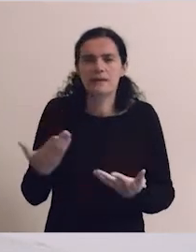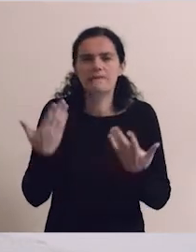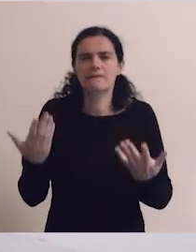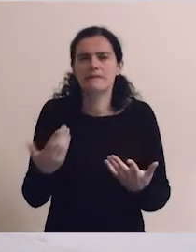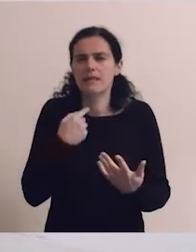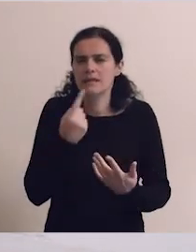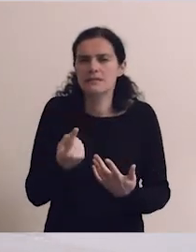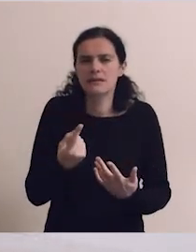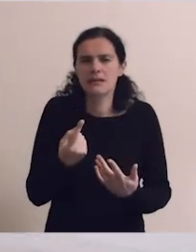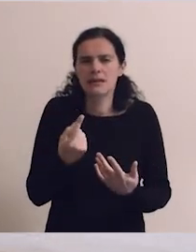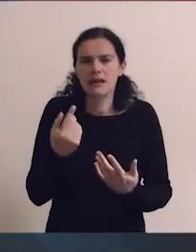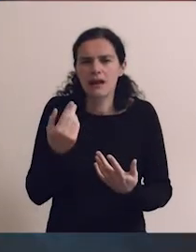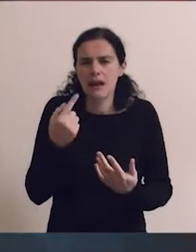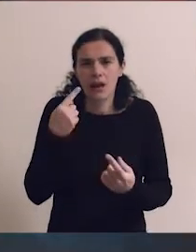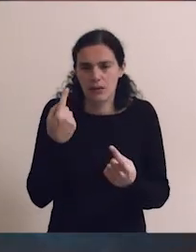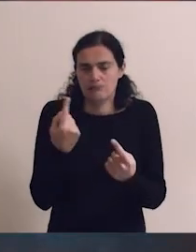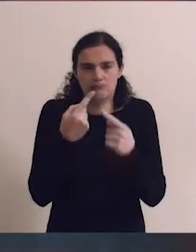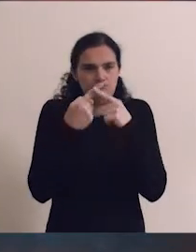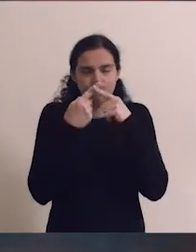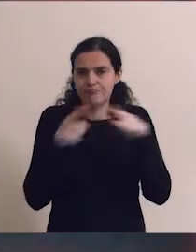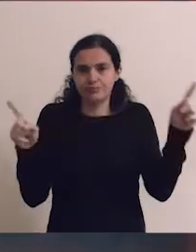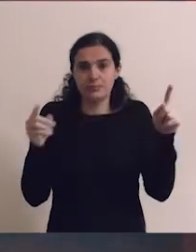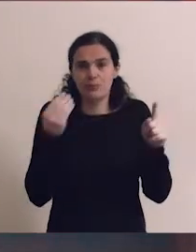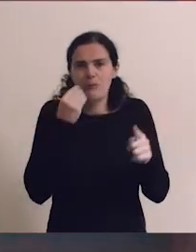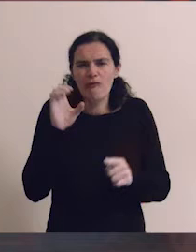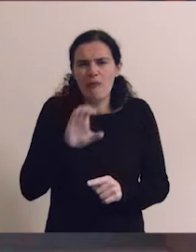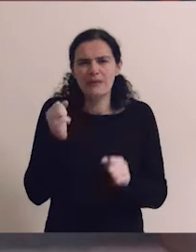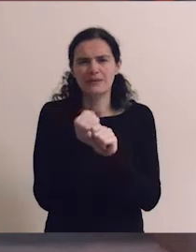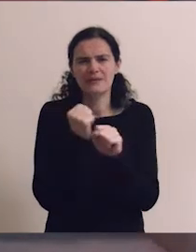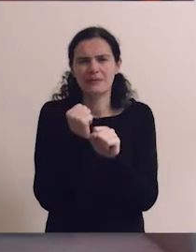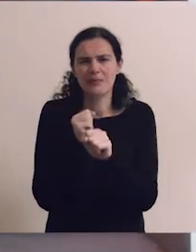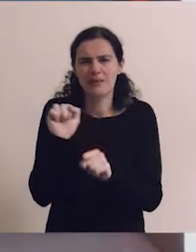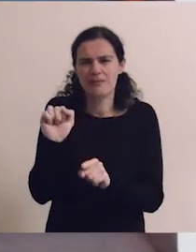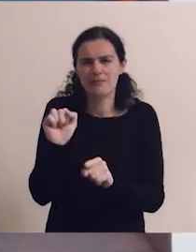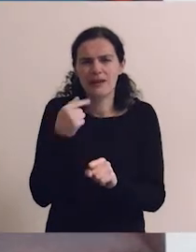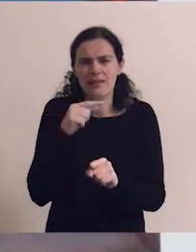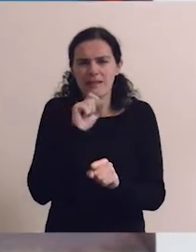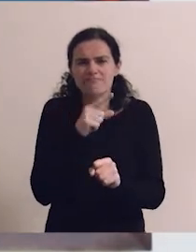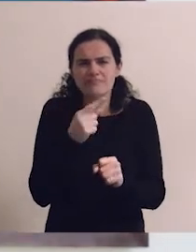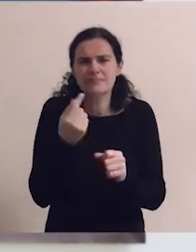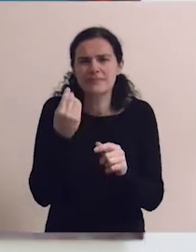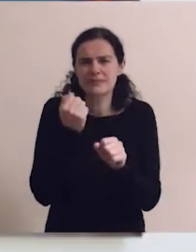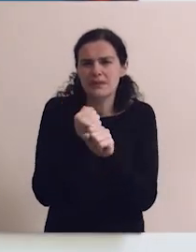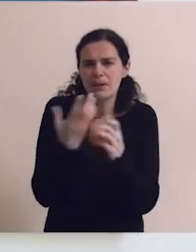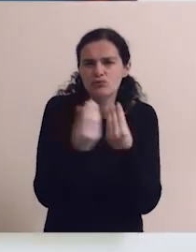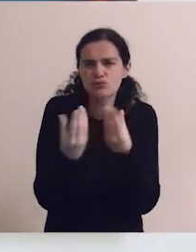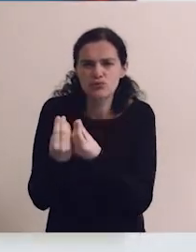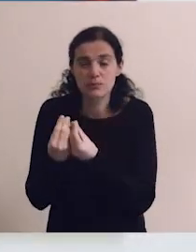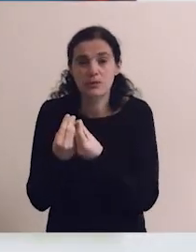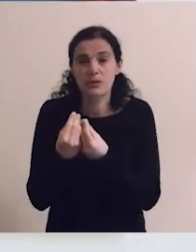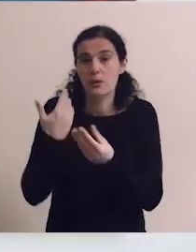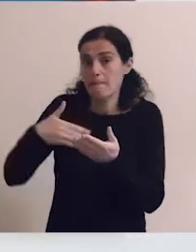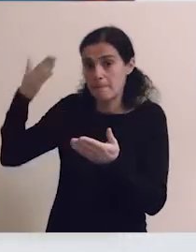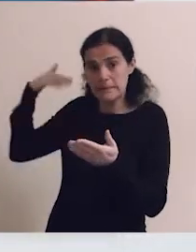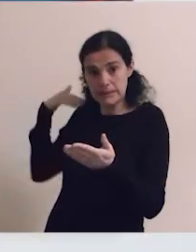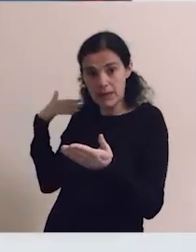very, I would say, eccentric, or maybe a new departure in her work, is at this juncture in her work, where the